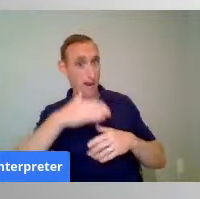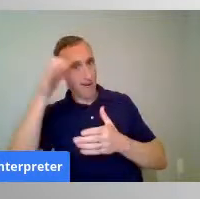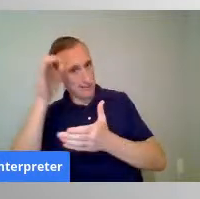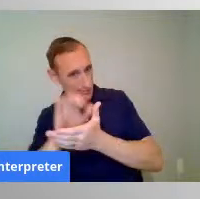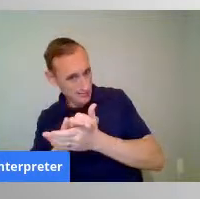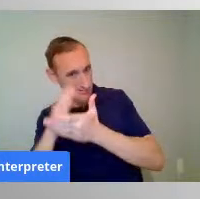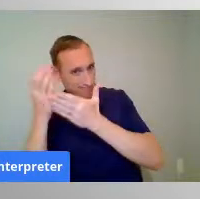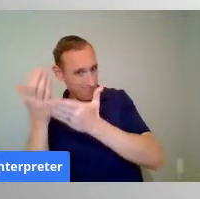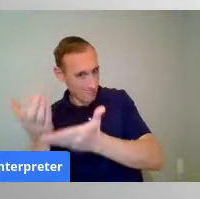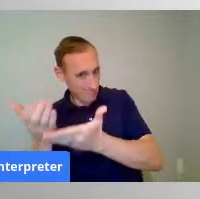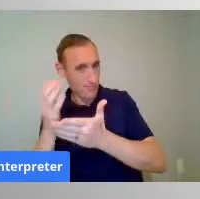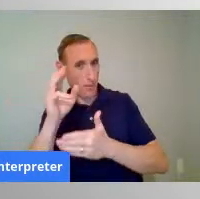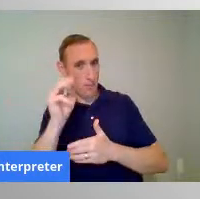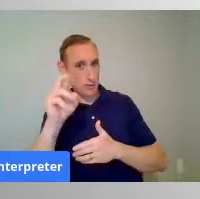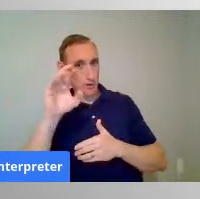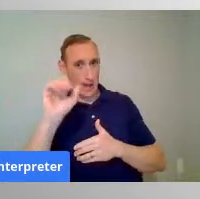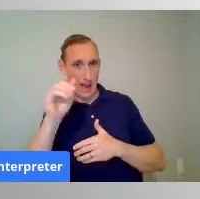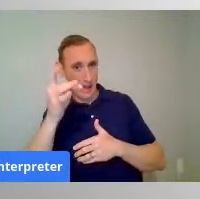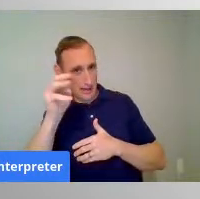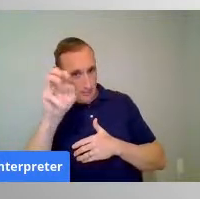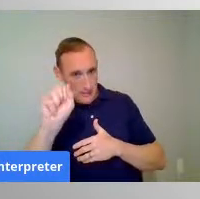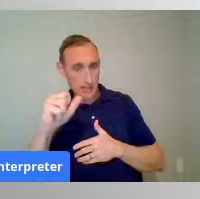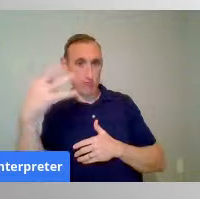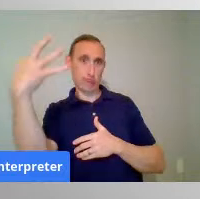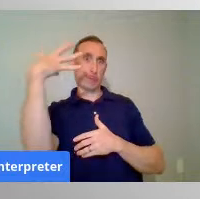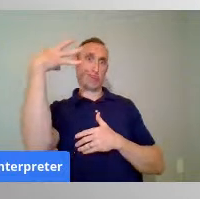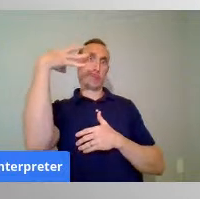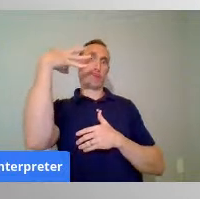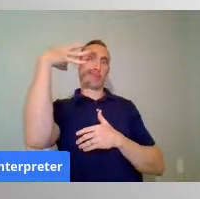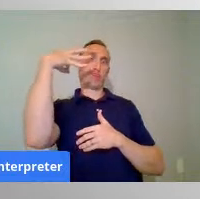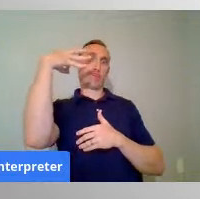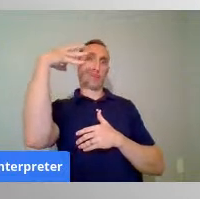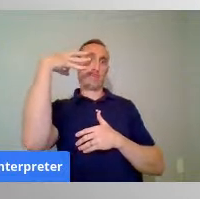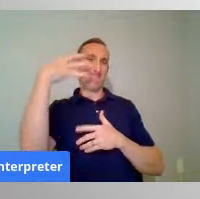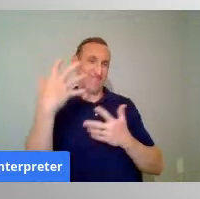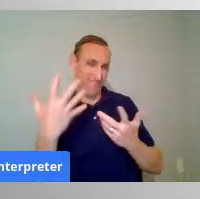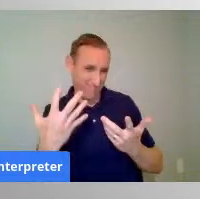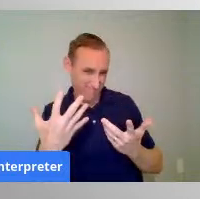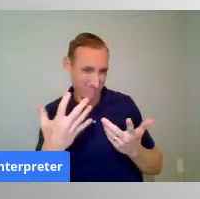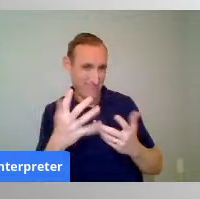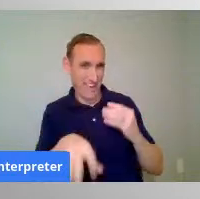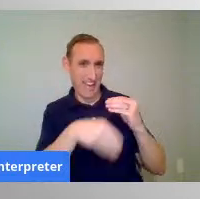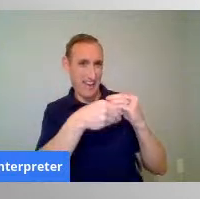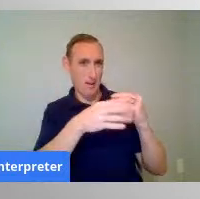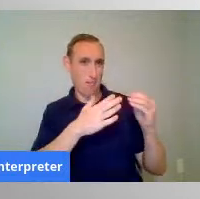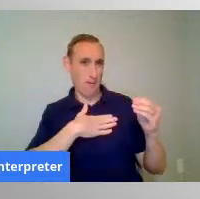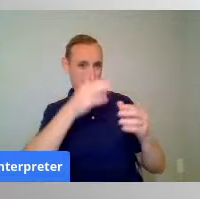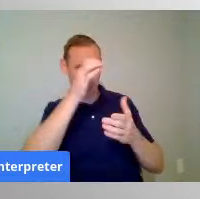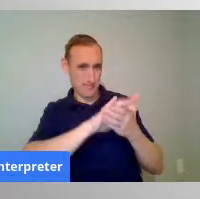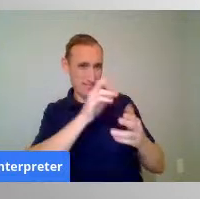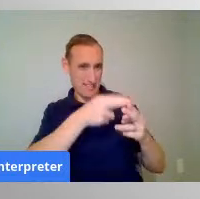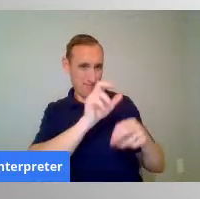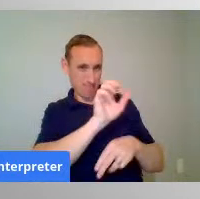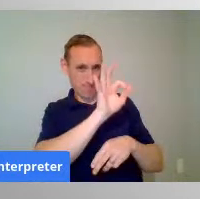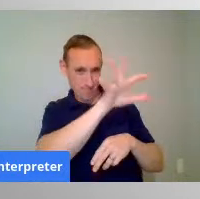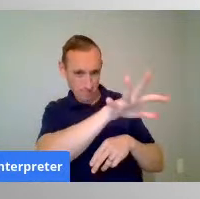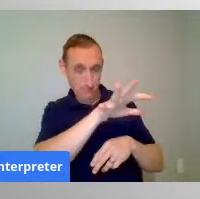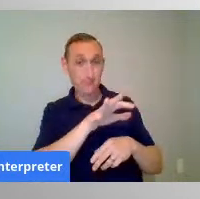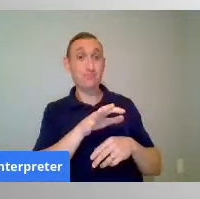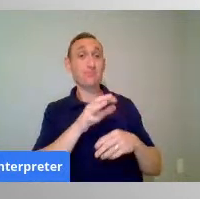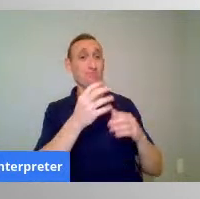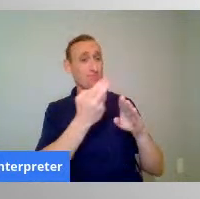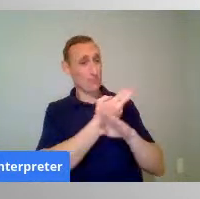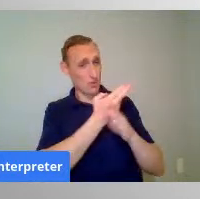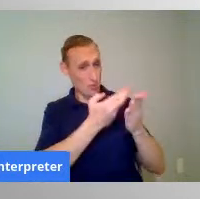Again, he preaches to me about this all the time, but there's a plug. But yeah, I think just using those resources and getting a